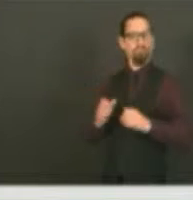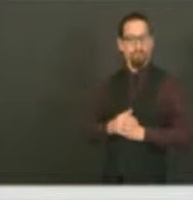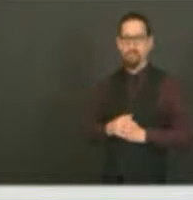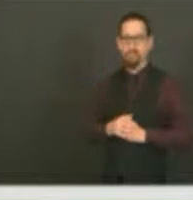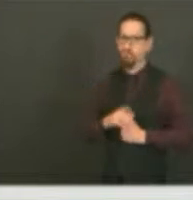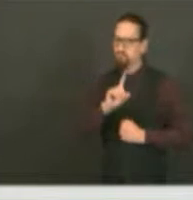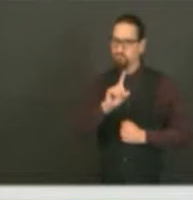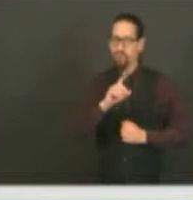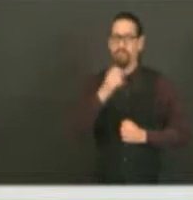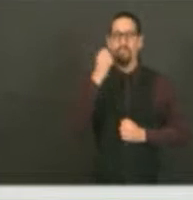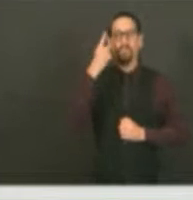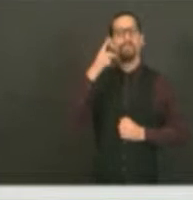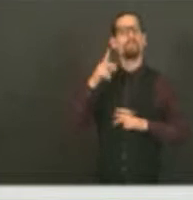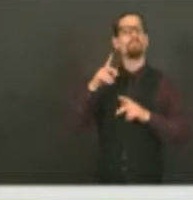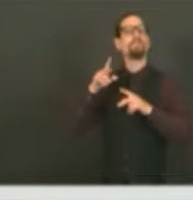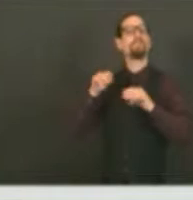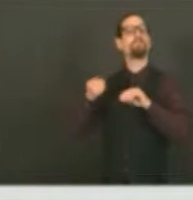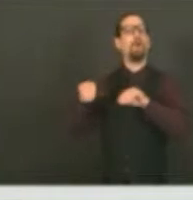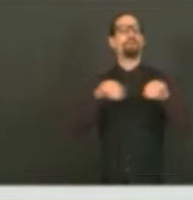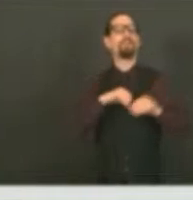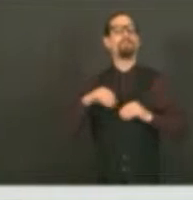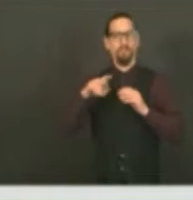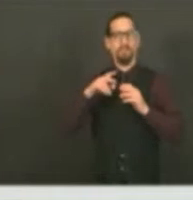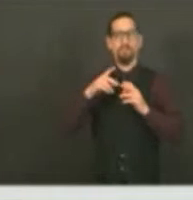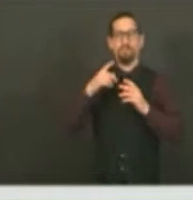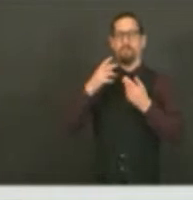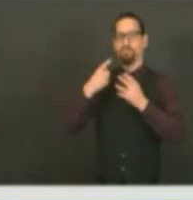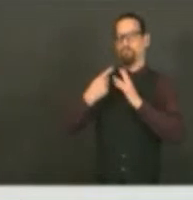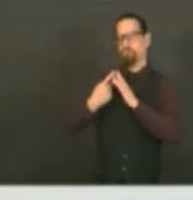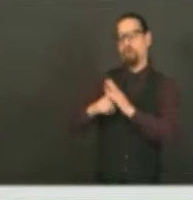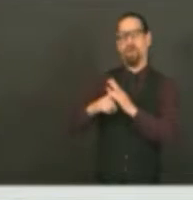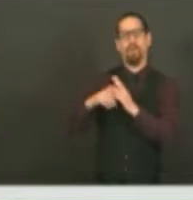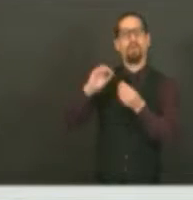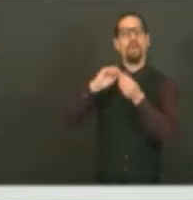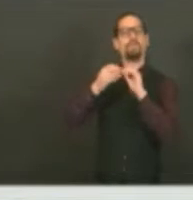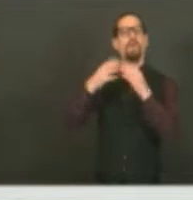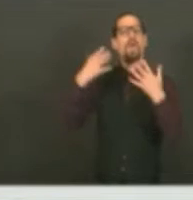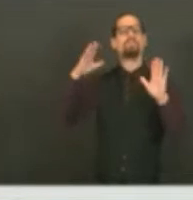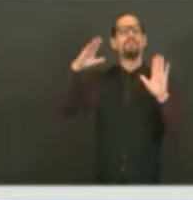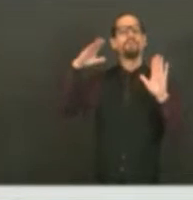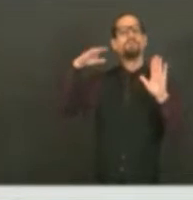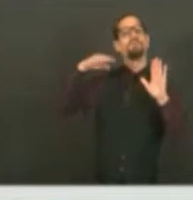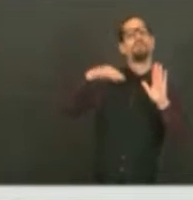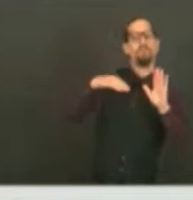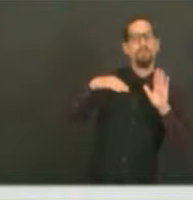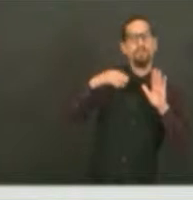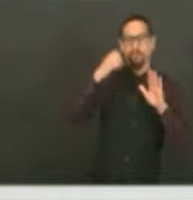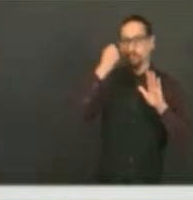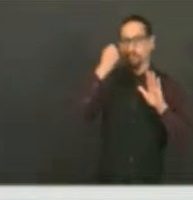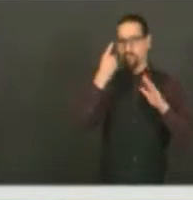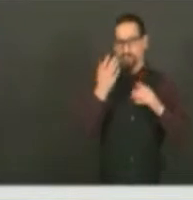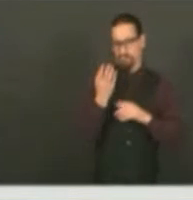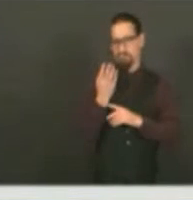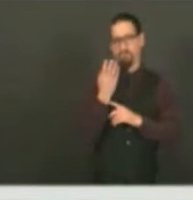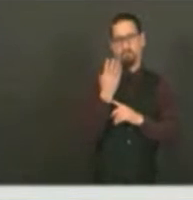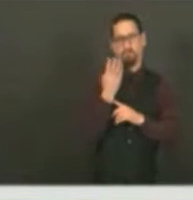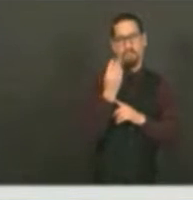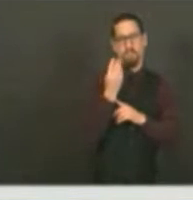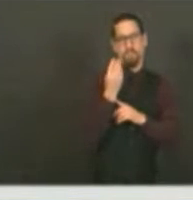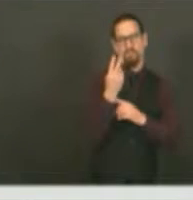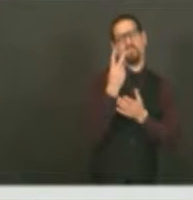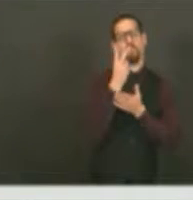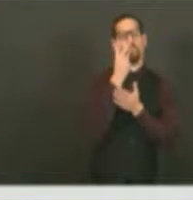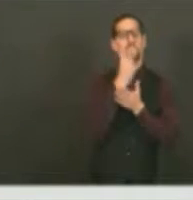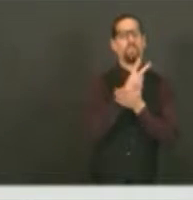direction. So as the graph shows, the 14-day average of mobility in Rhode Island since September